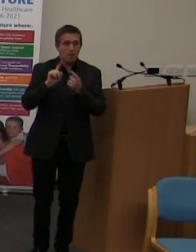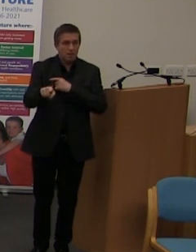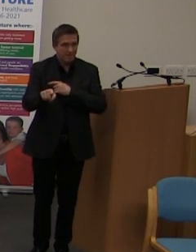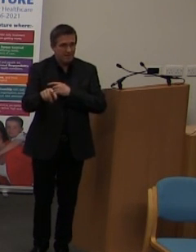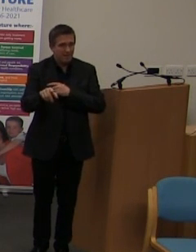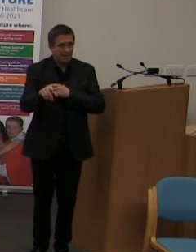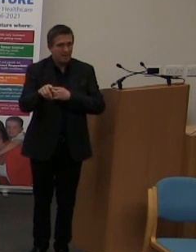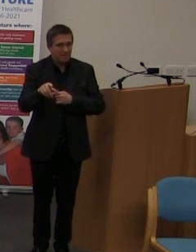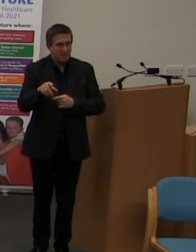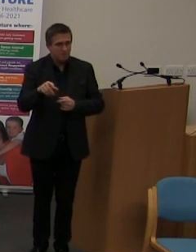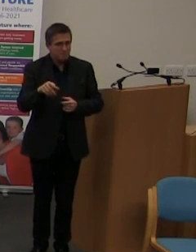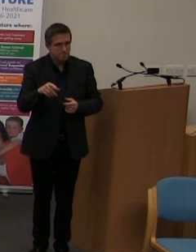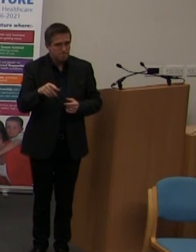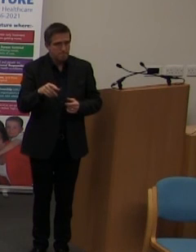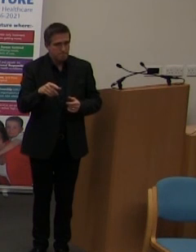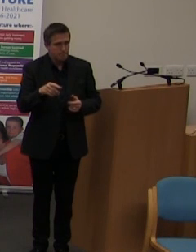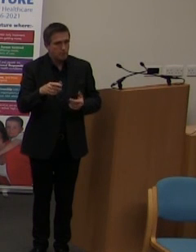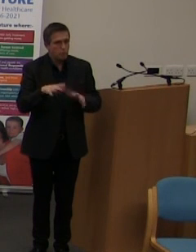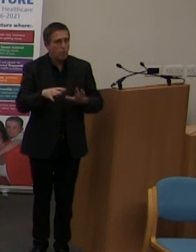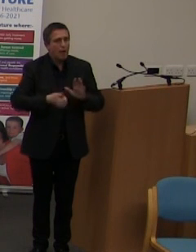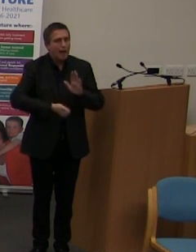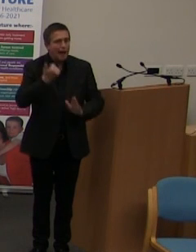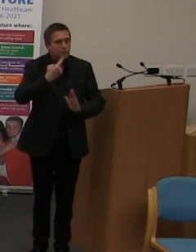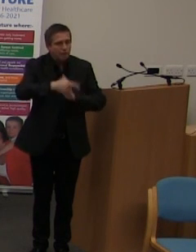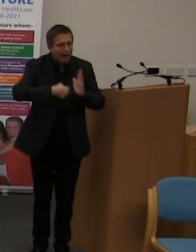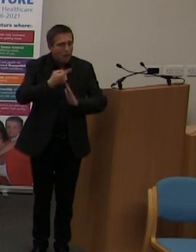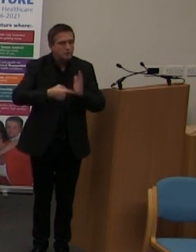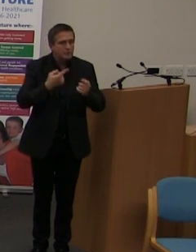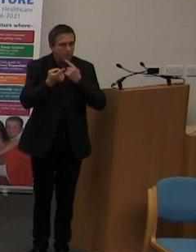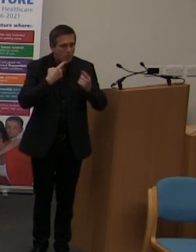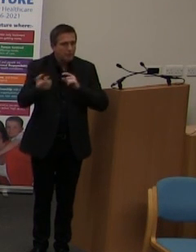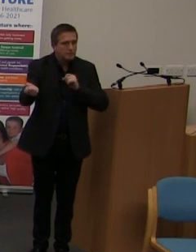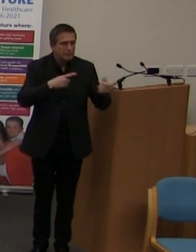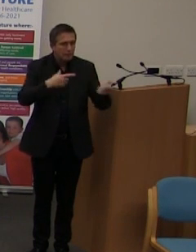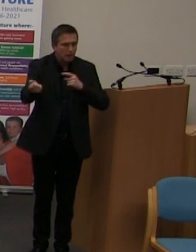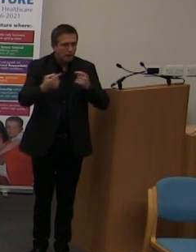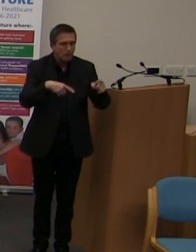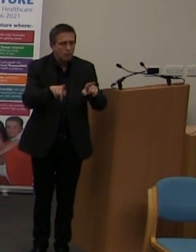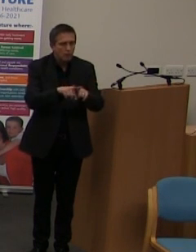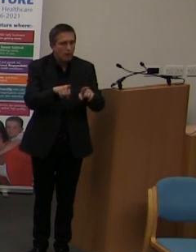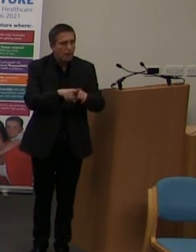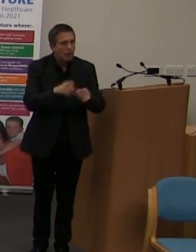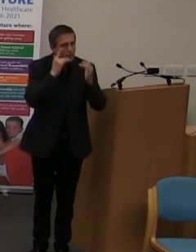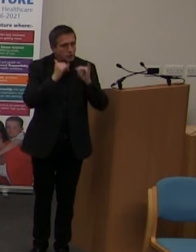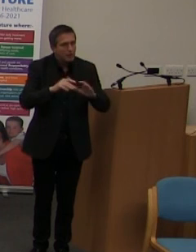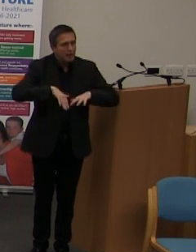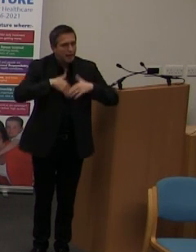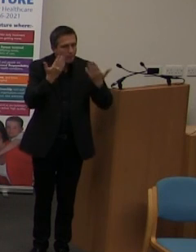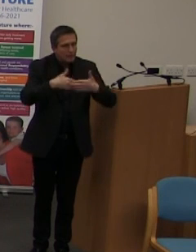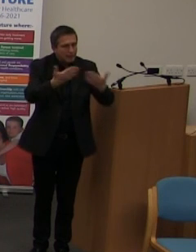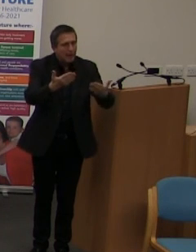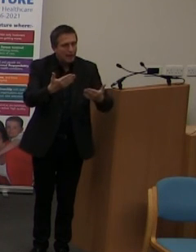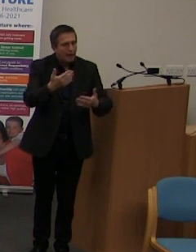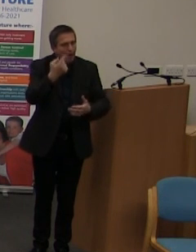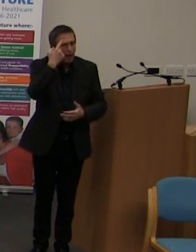box that we get our out-of-hours reports on, so it's checked every day. And I think that's probably the way that